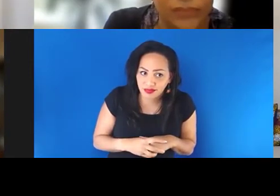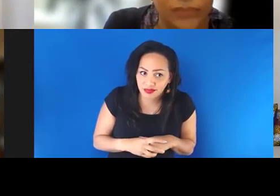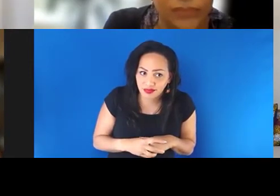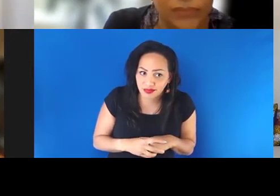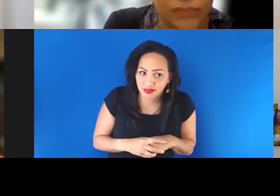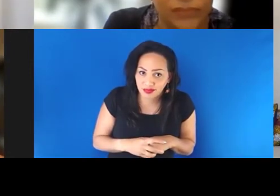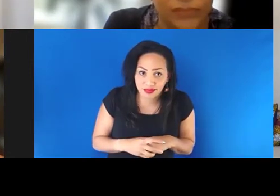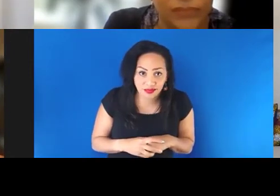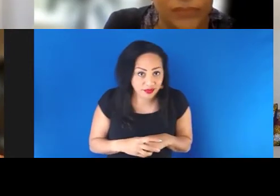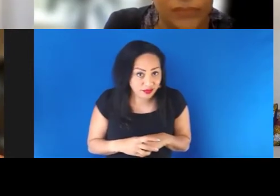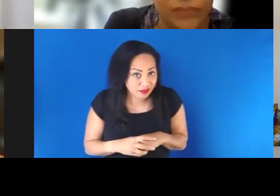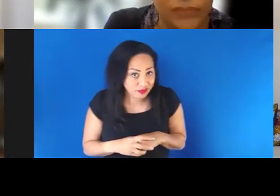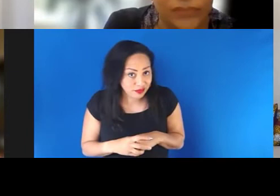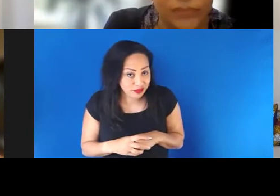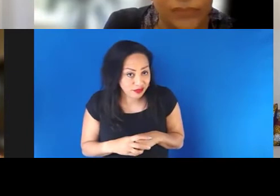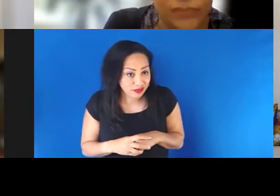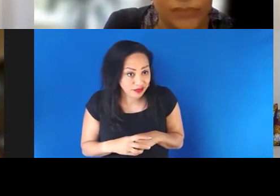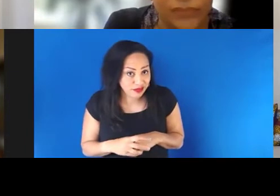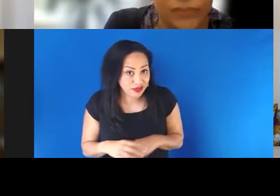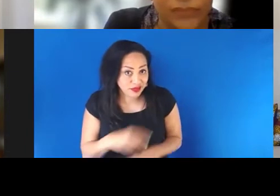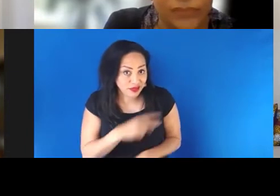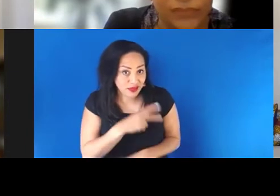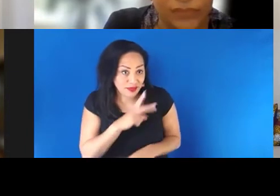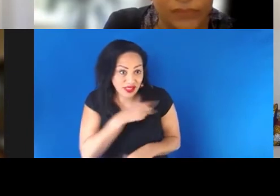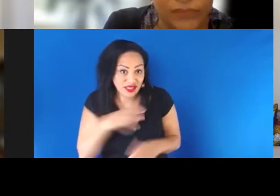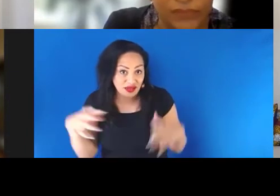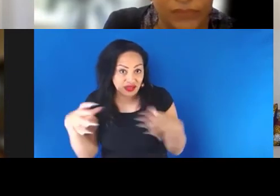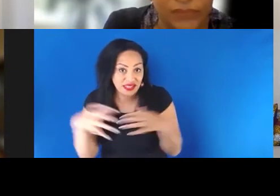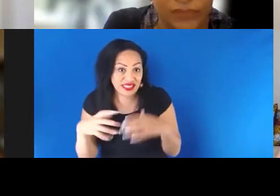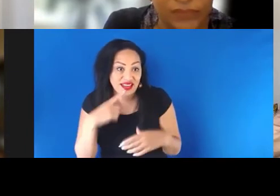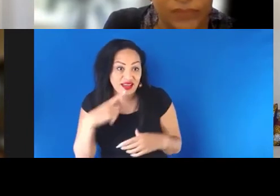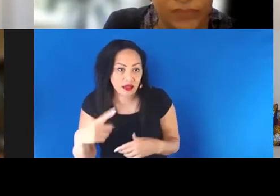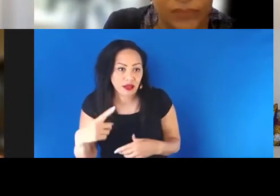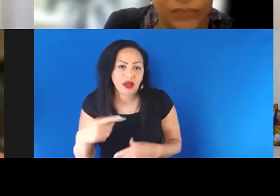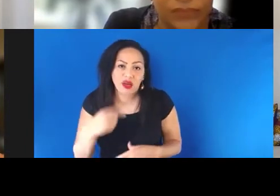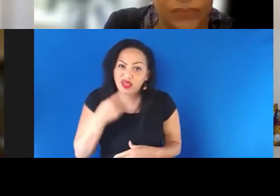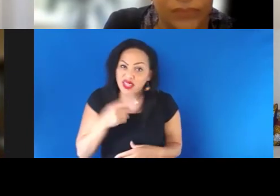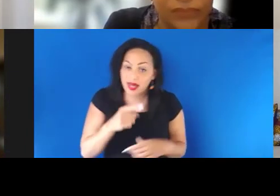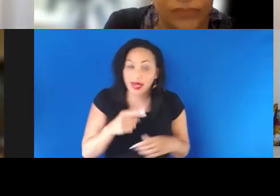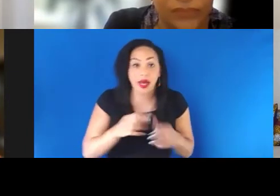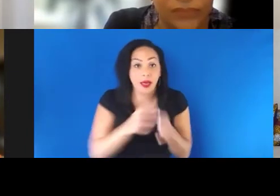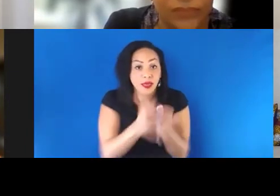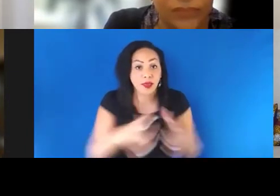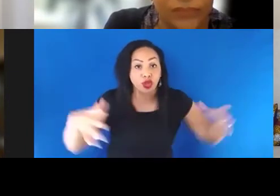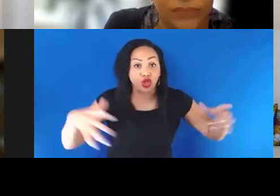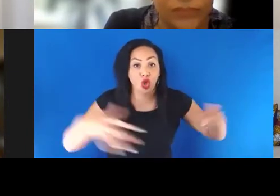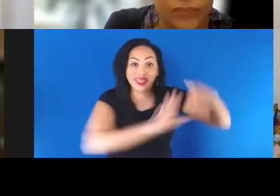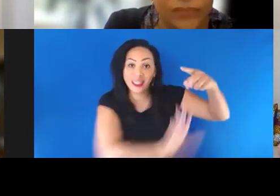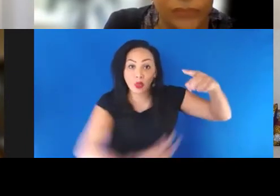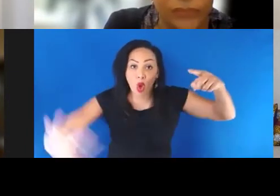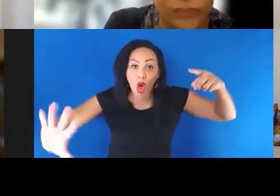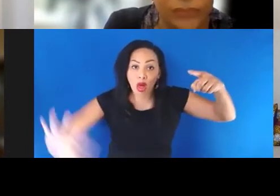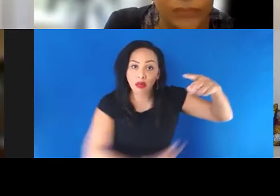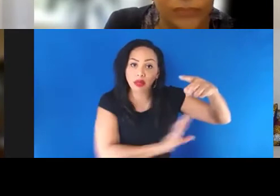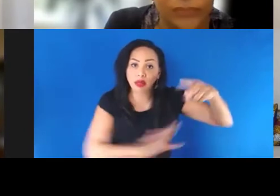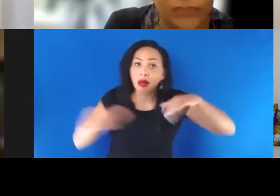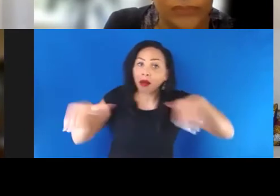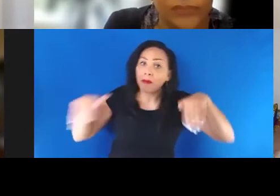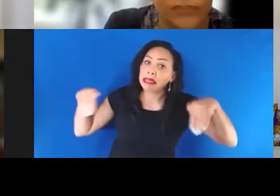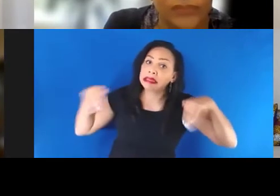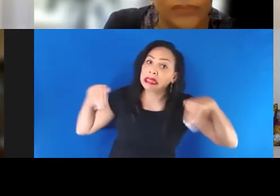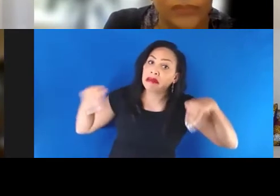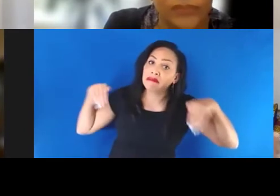we're basically saying that, you know, the majority world are sort of the passive recipients and they're in need of this